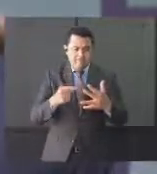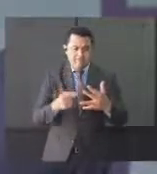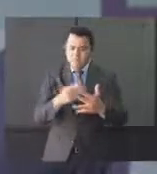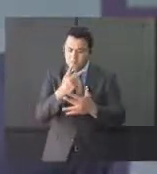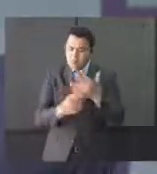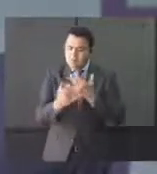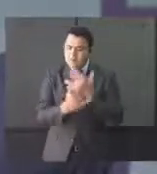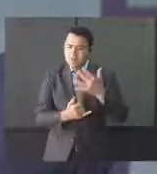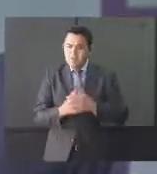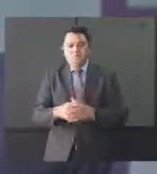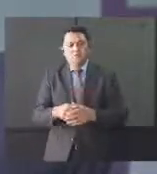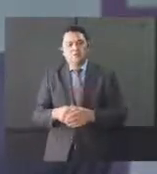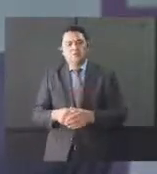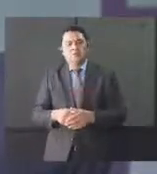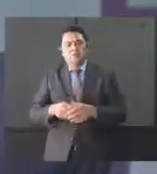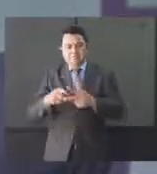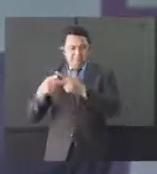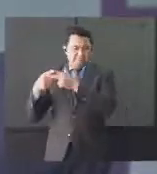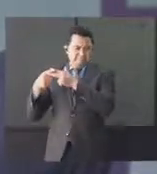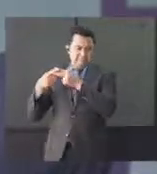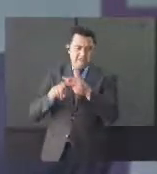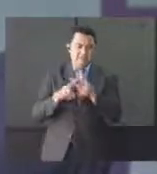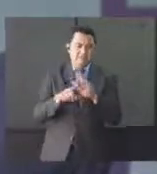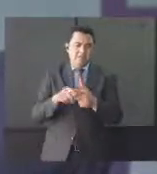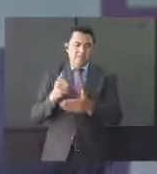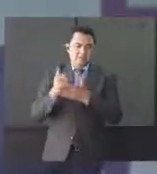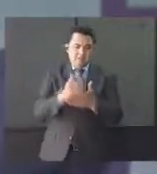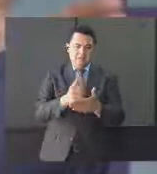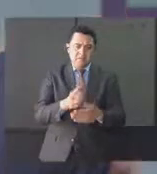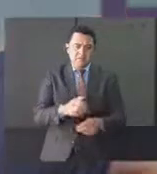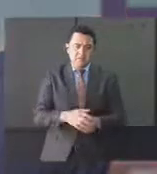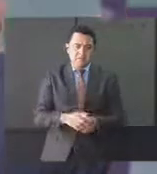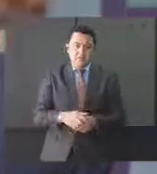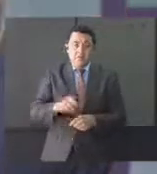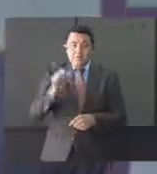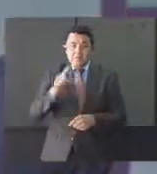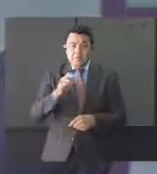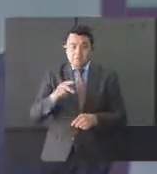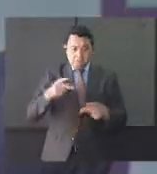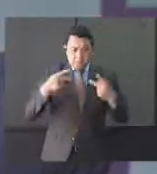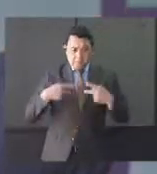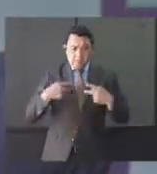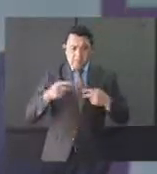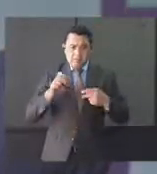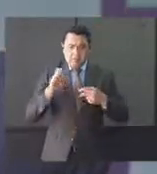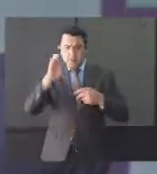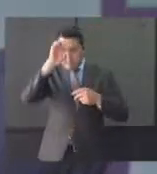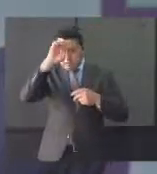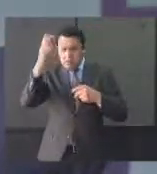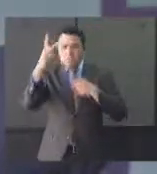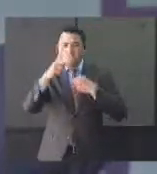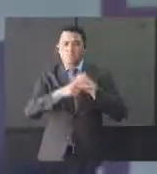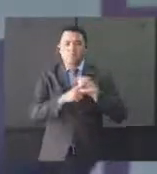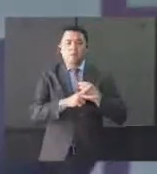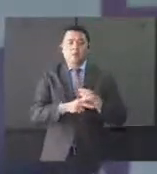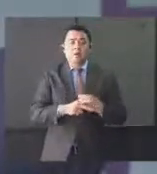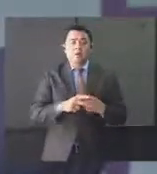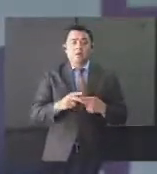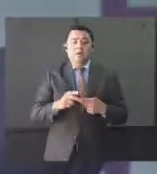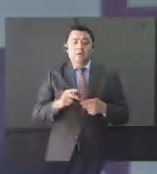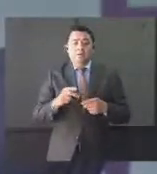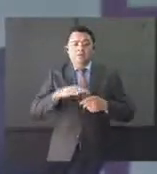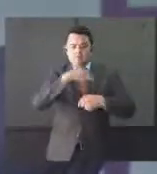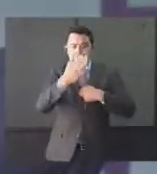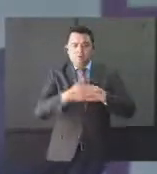years. I invite you to connect to us, those who are in Europe,